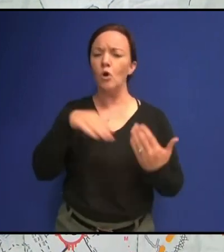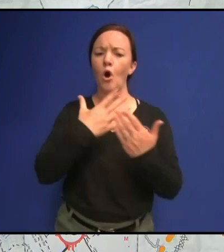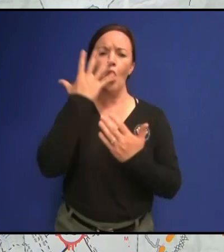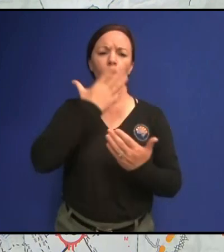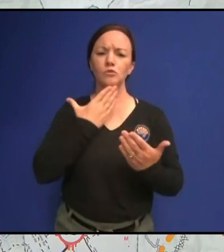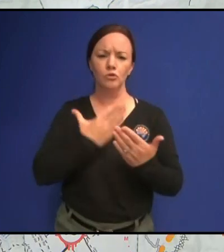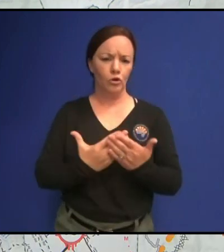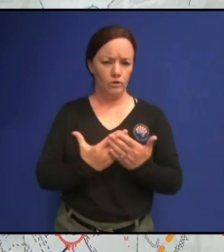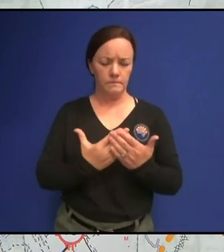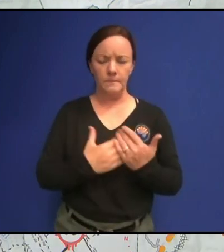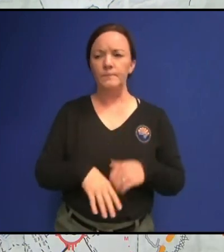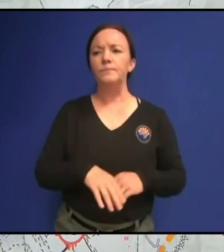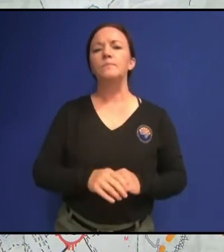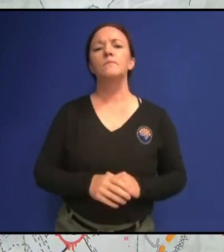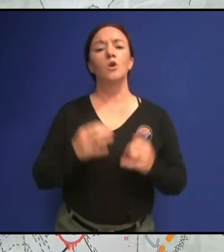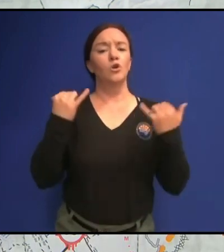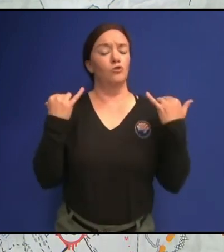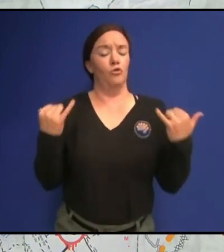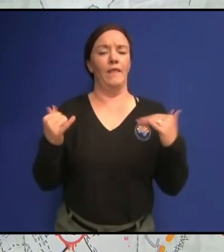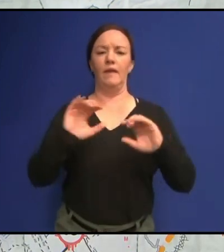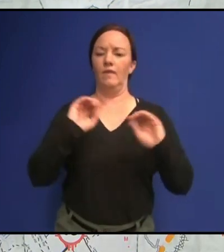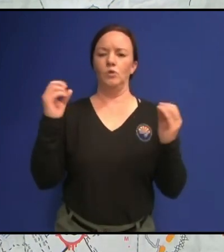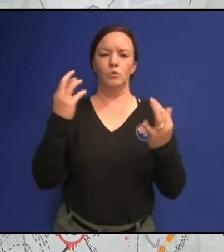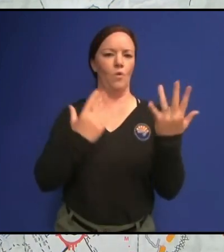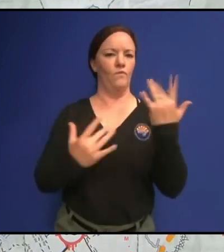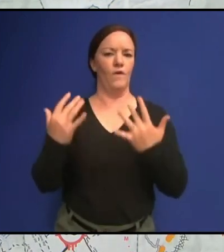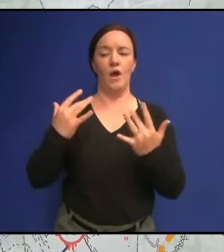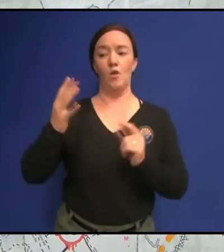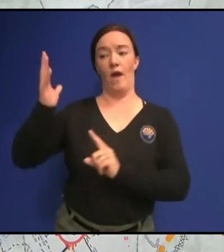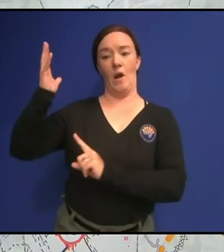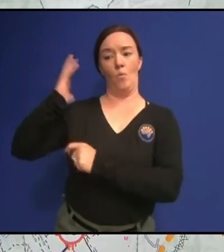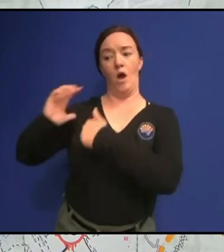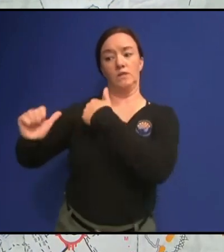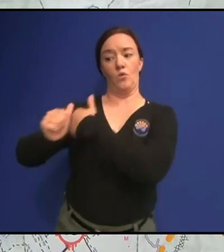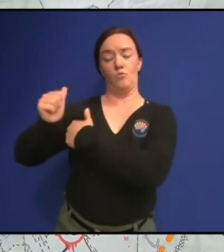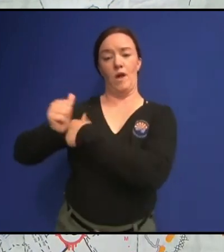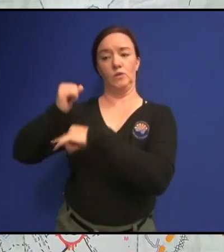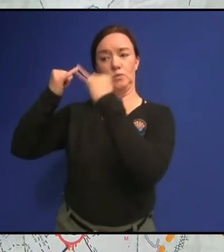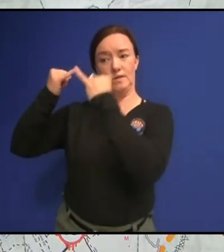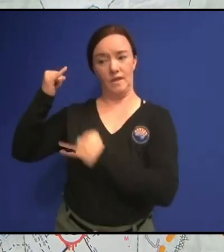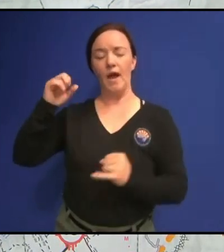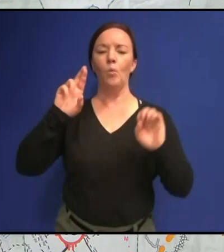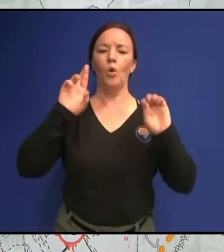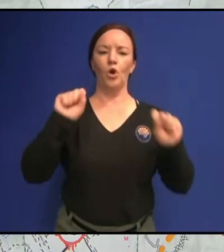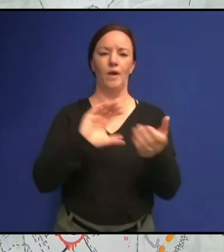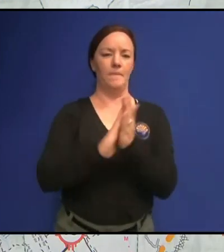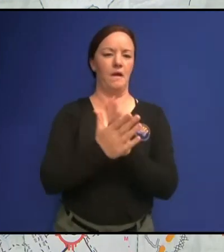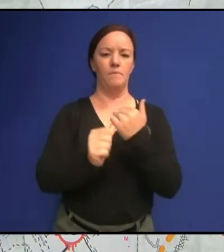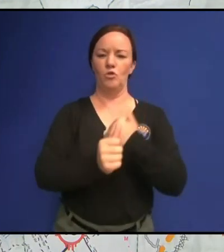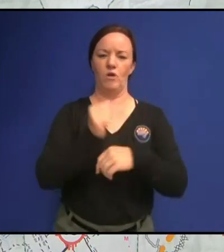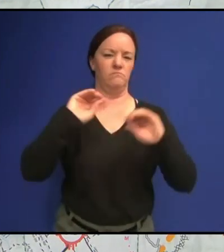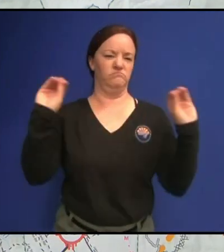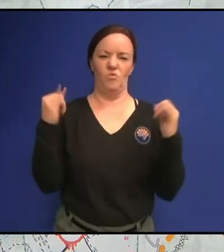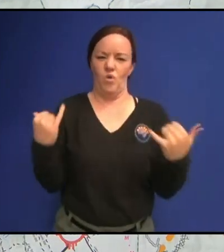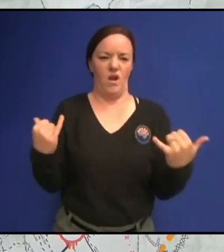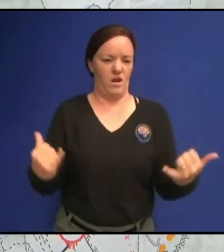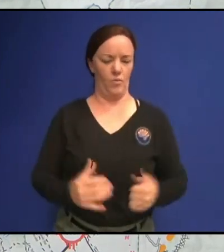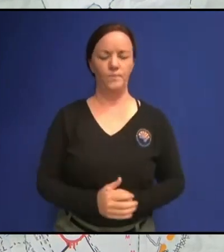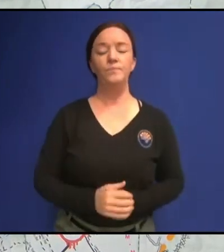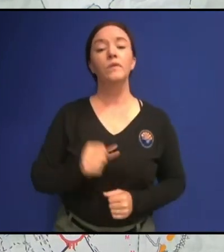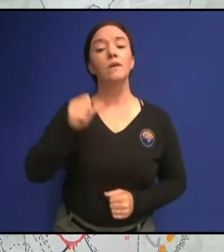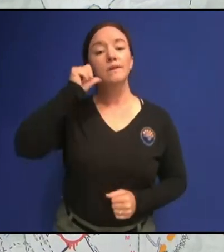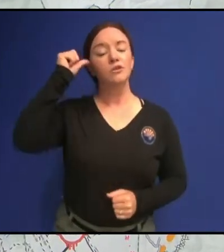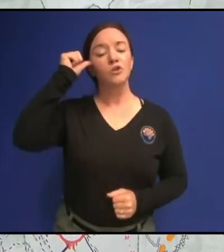could potentially be a threat to the line. So anything that's a threat to getting out. There was a couple places yesterday when the crews were out